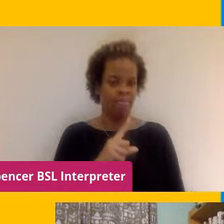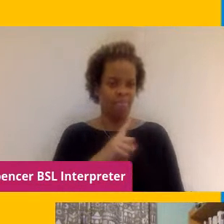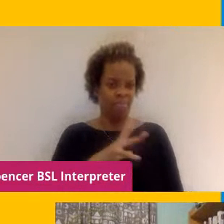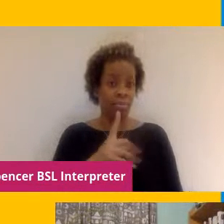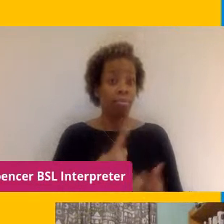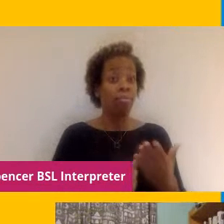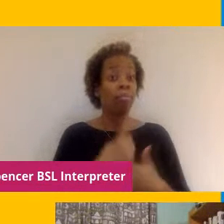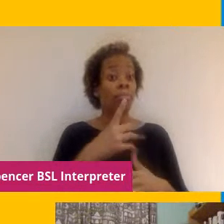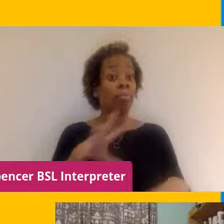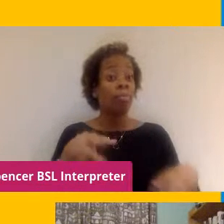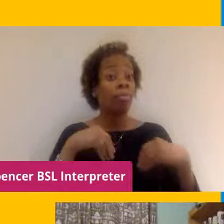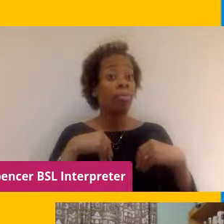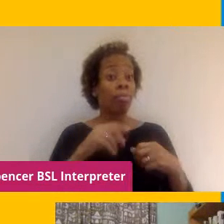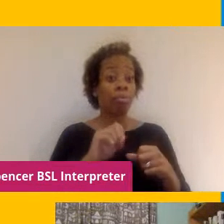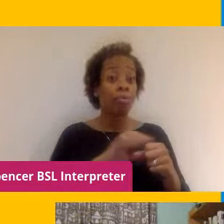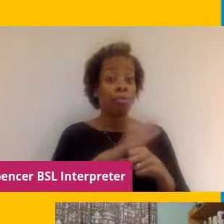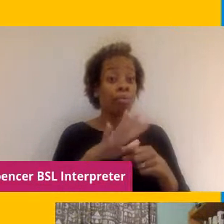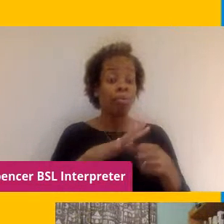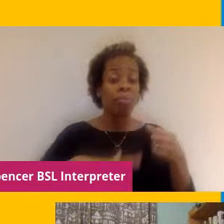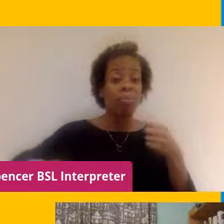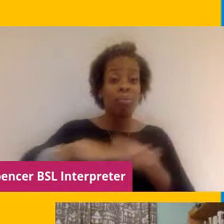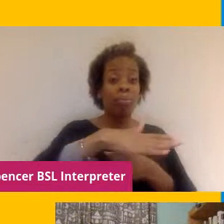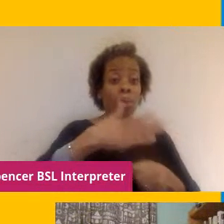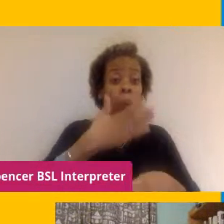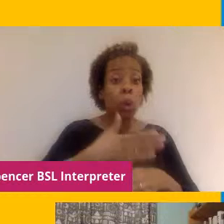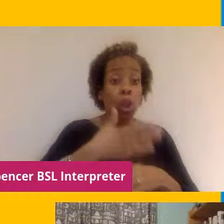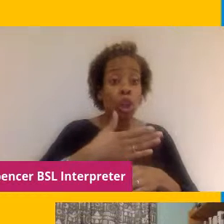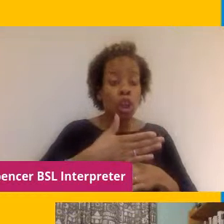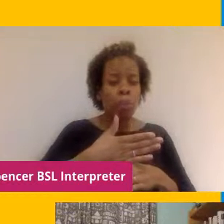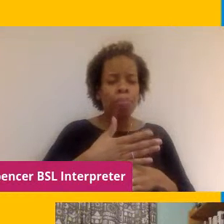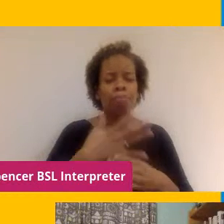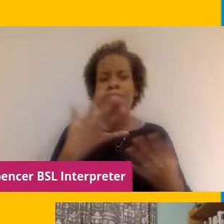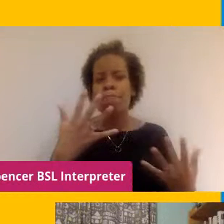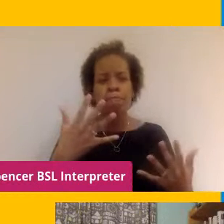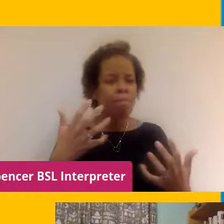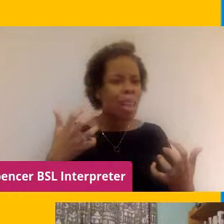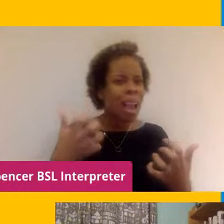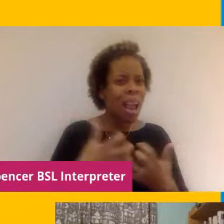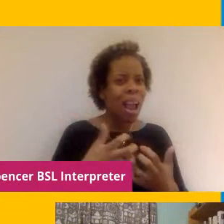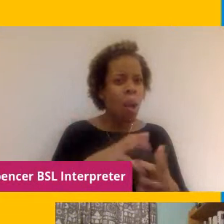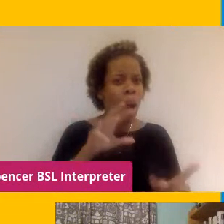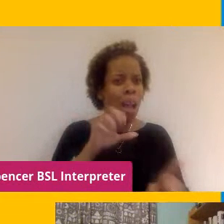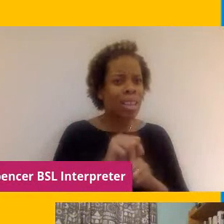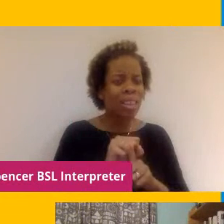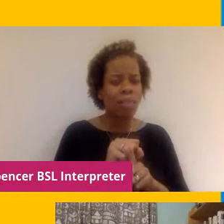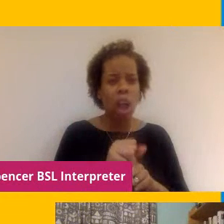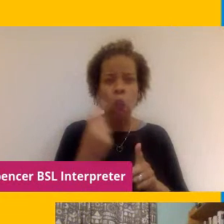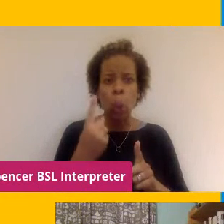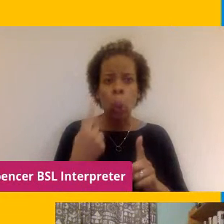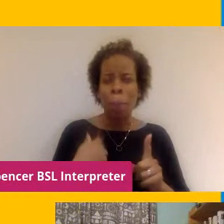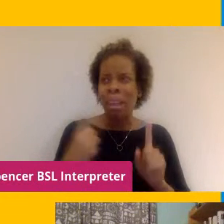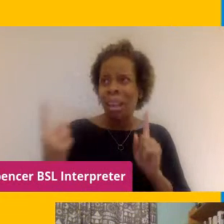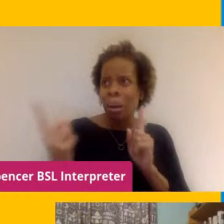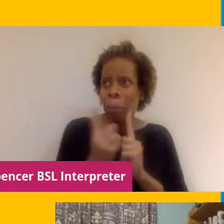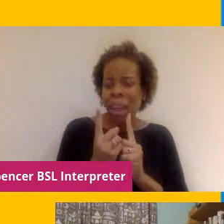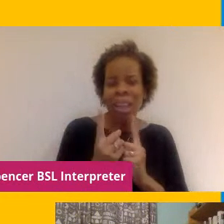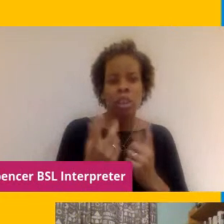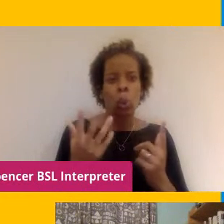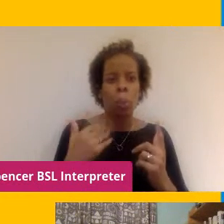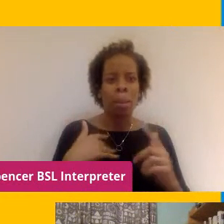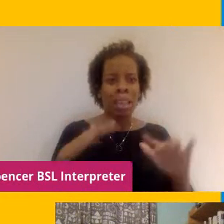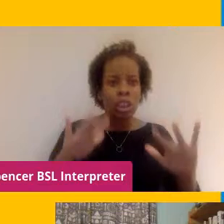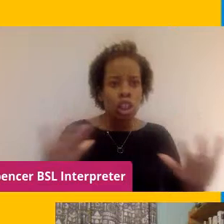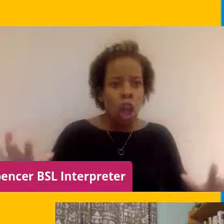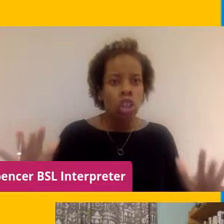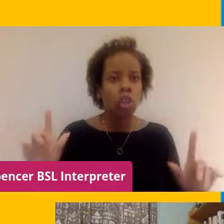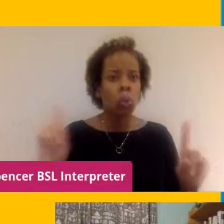of COVID within the workplace, how are they identifying close contacts and from what point? And